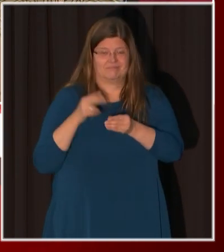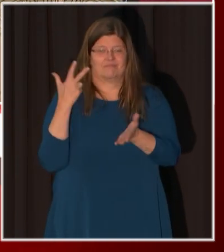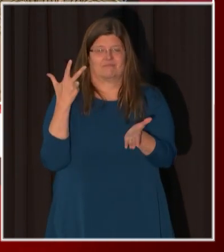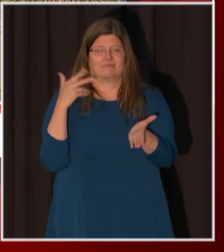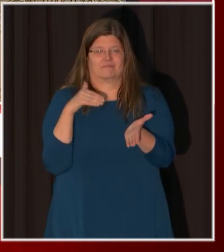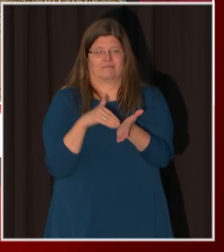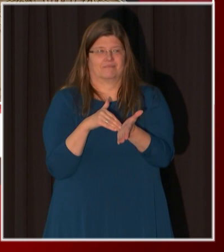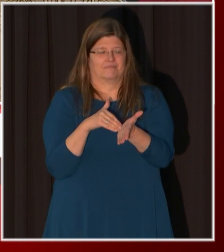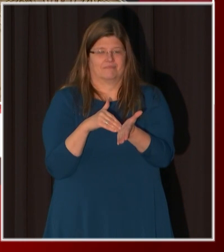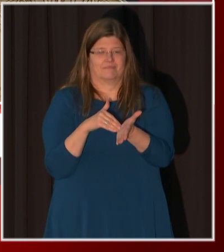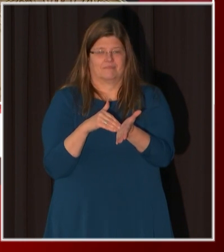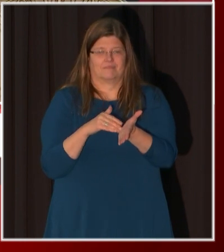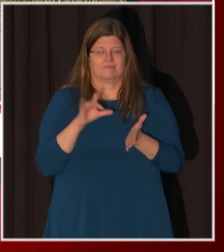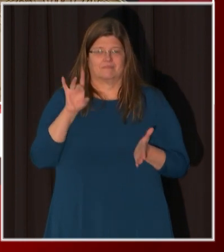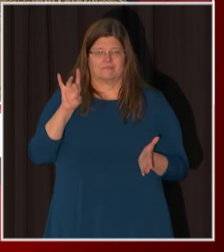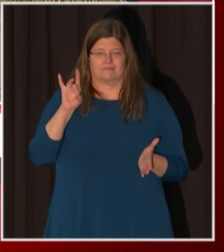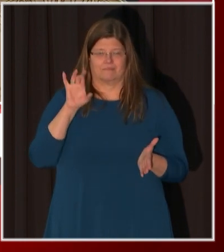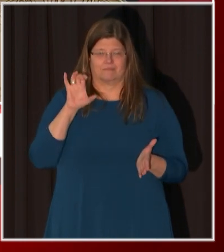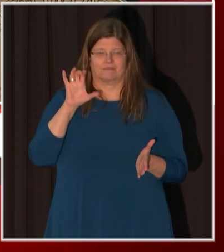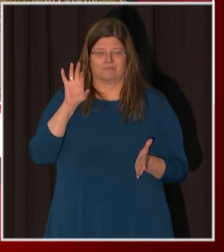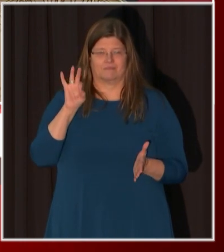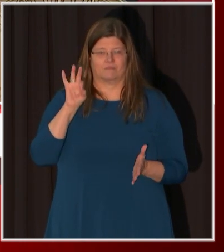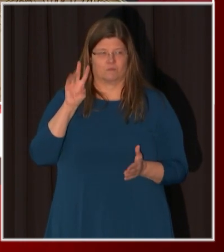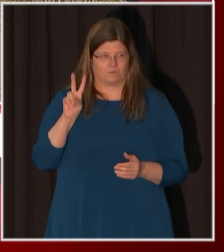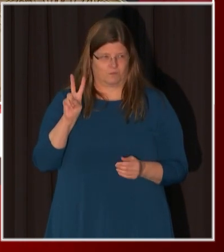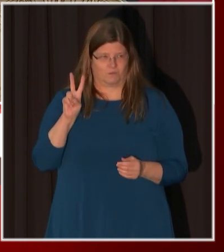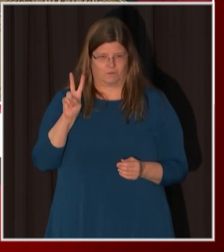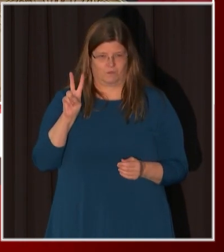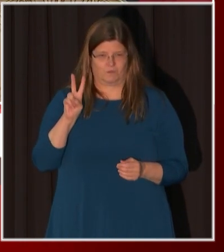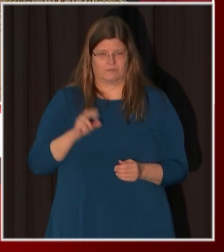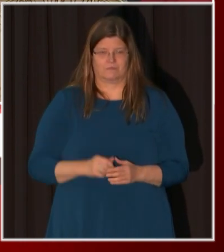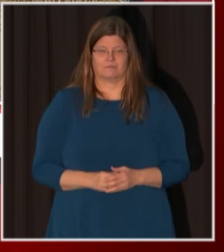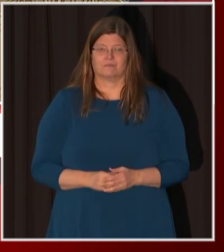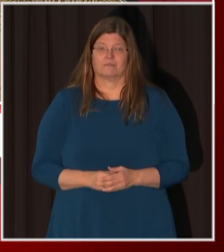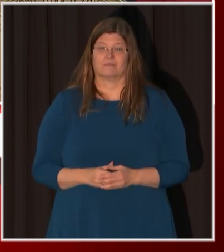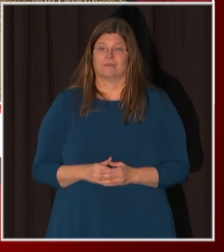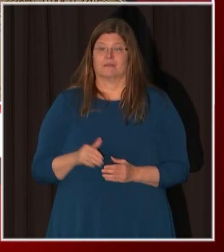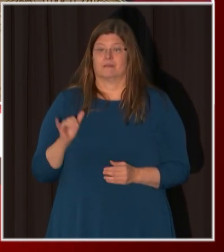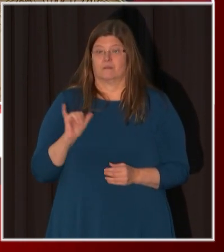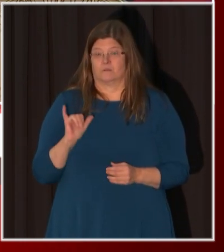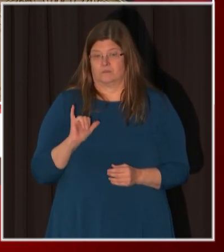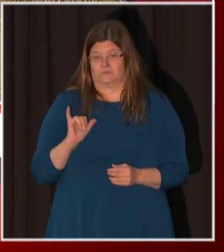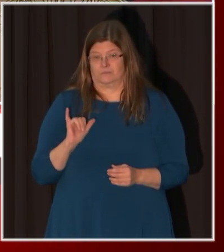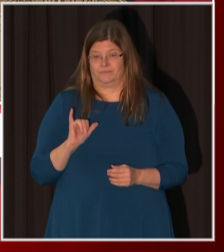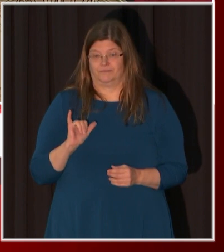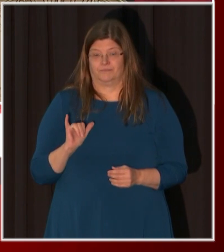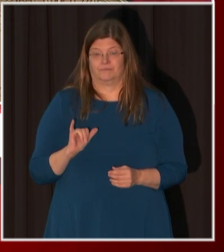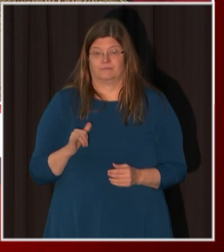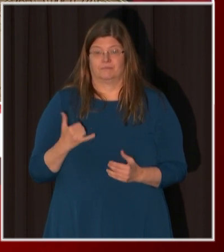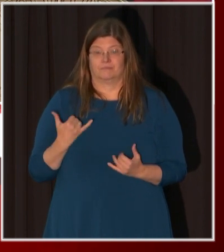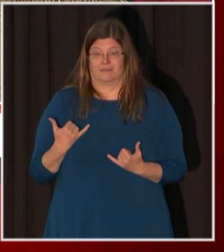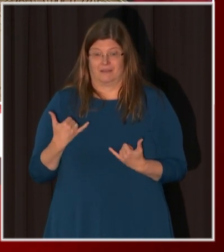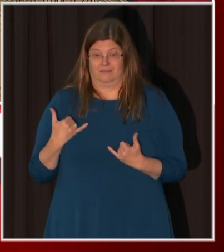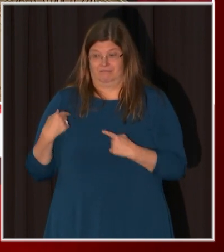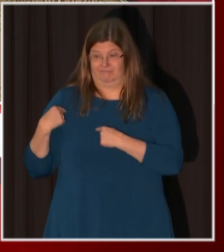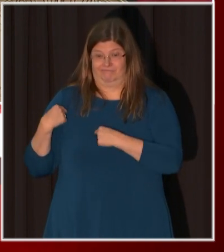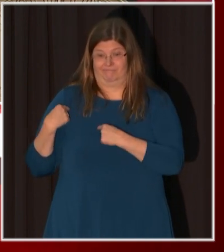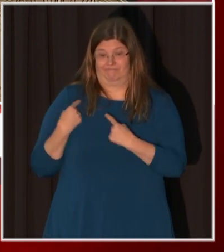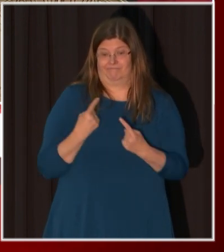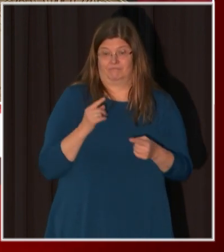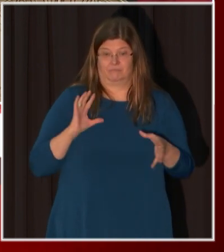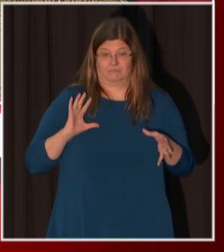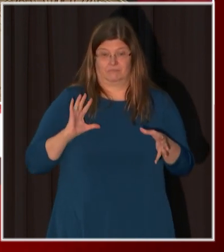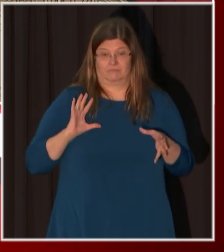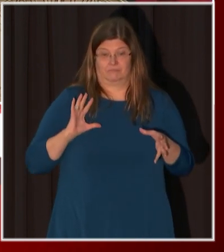3,892. And we also reported this morning that 185 DC residents have succumbed to